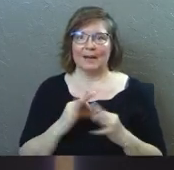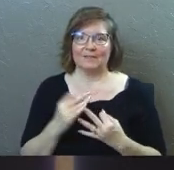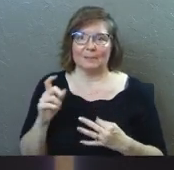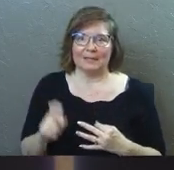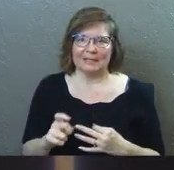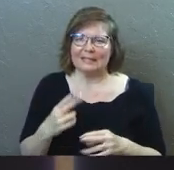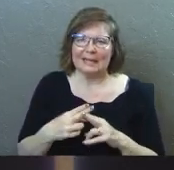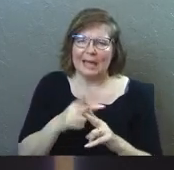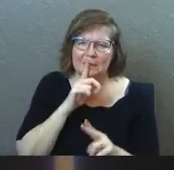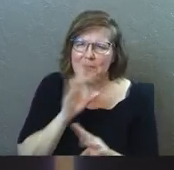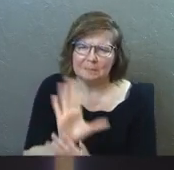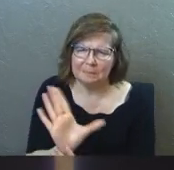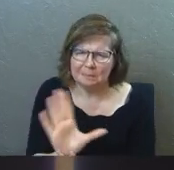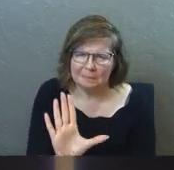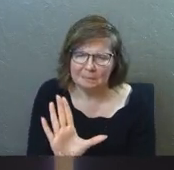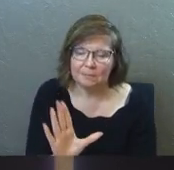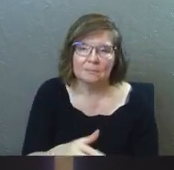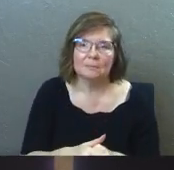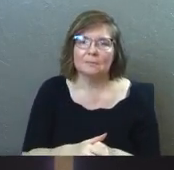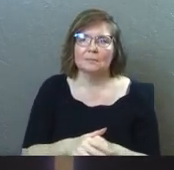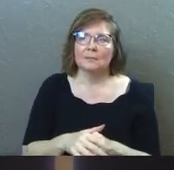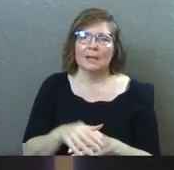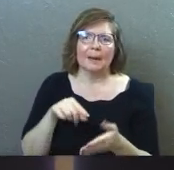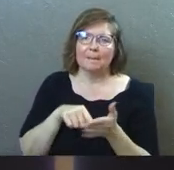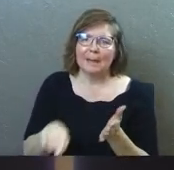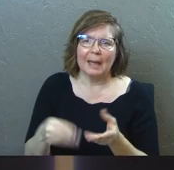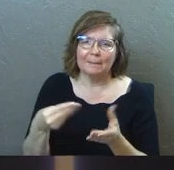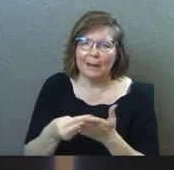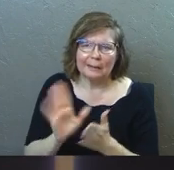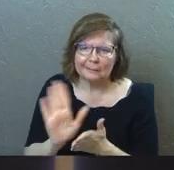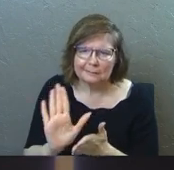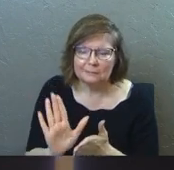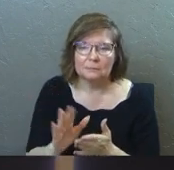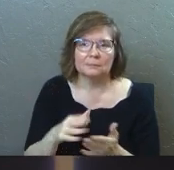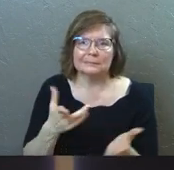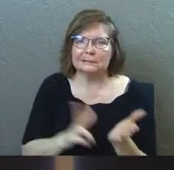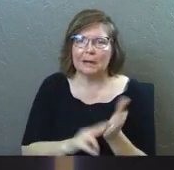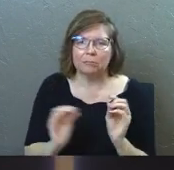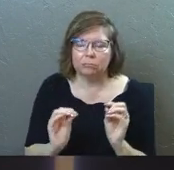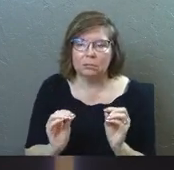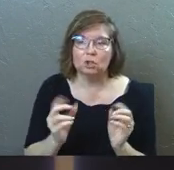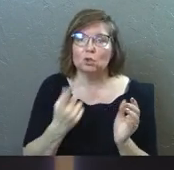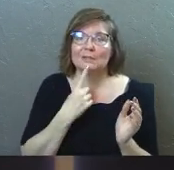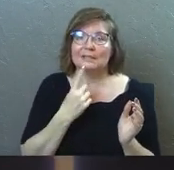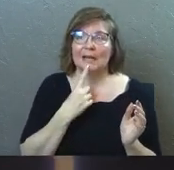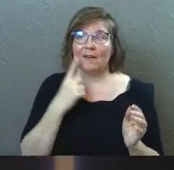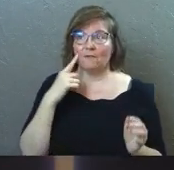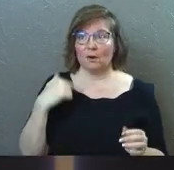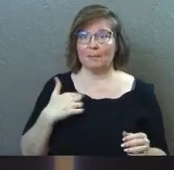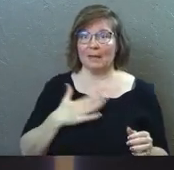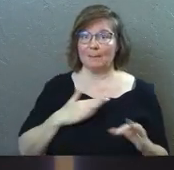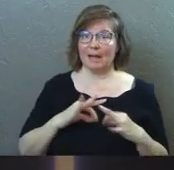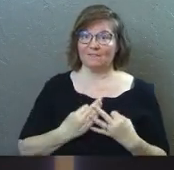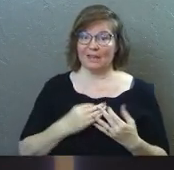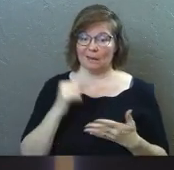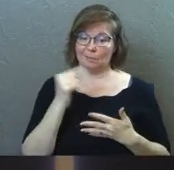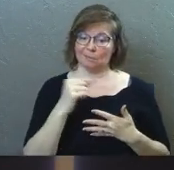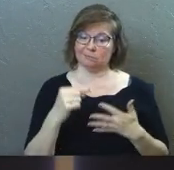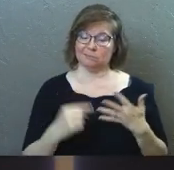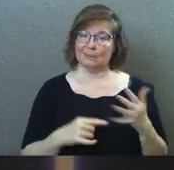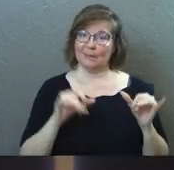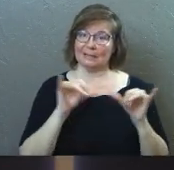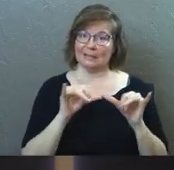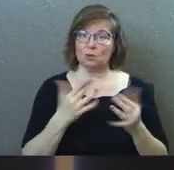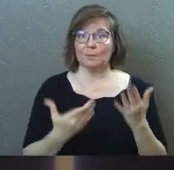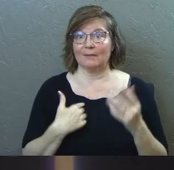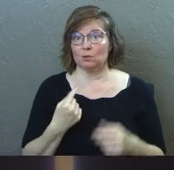family needs. You're not going to put your name on it. You're not paying money. You're not signing up for anything. You're just saying, for me and my family, and you might have